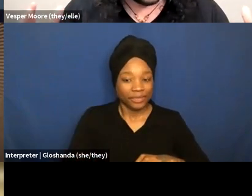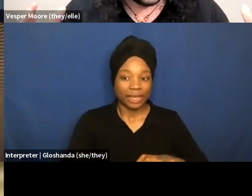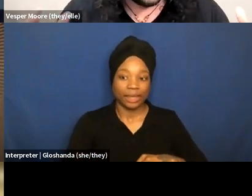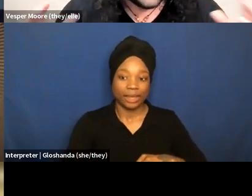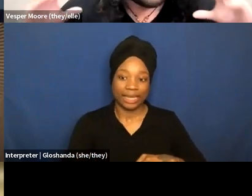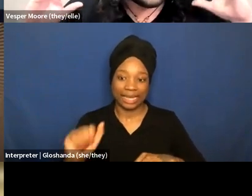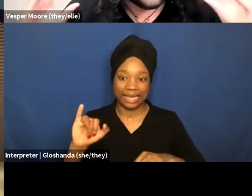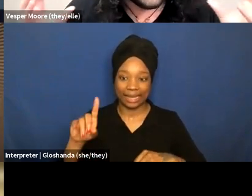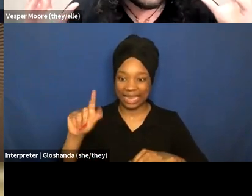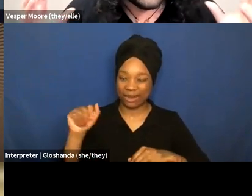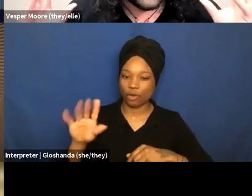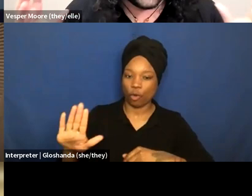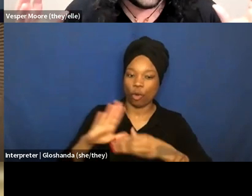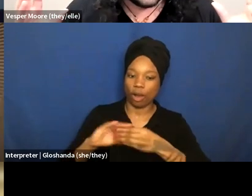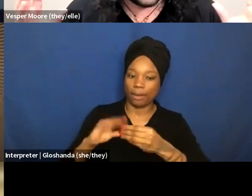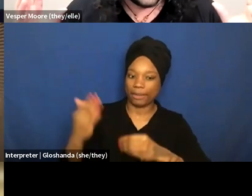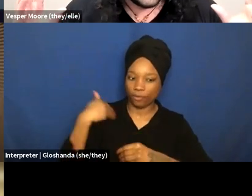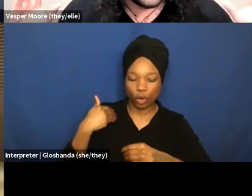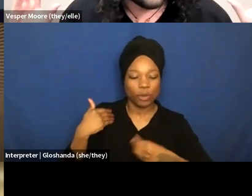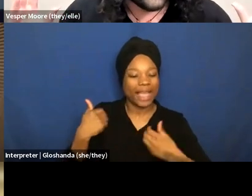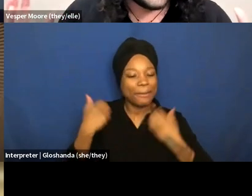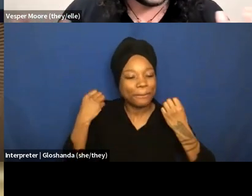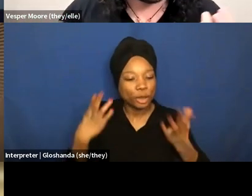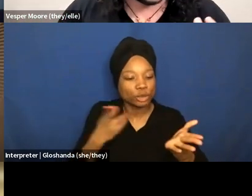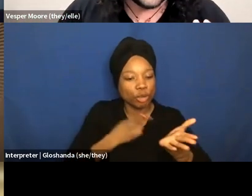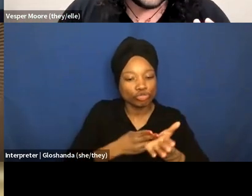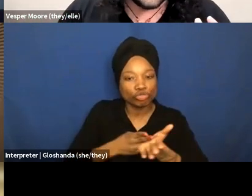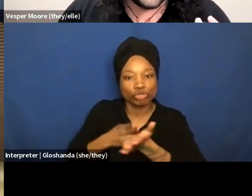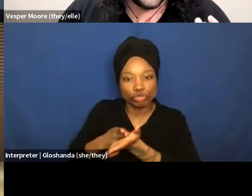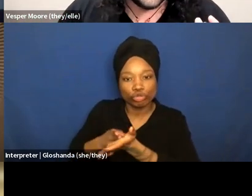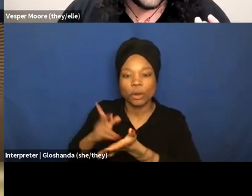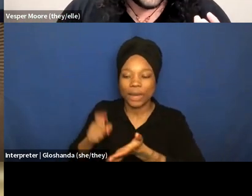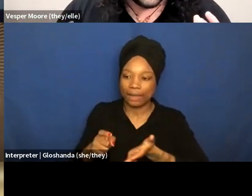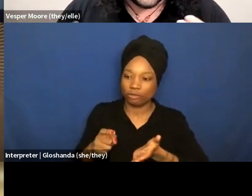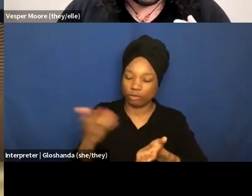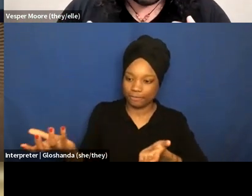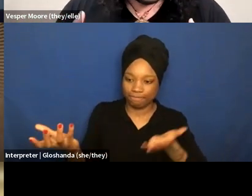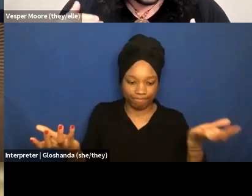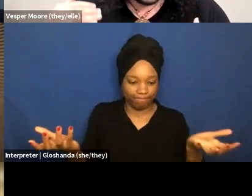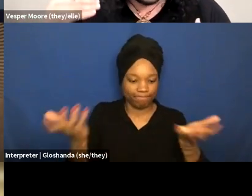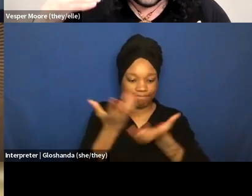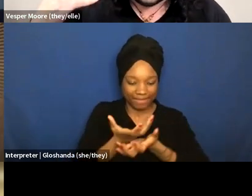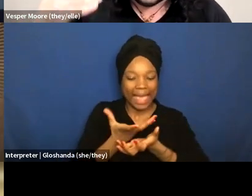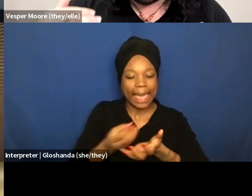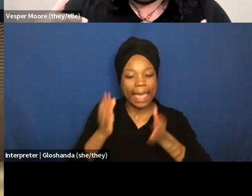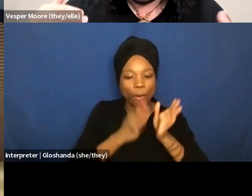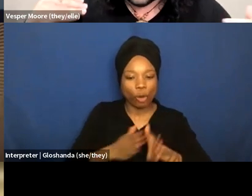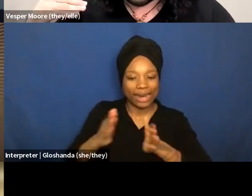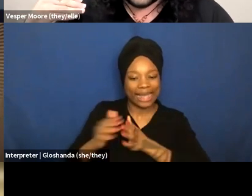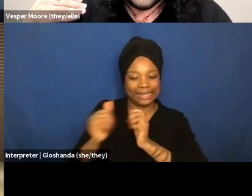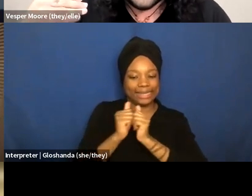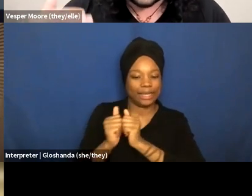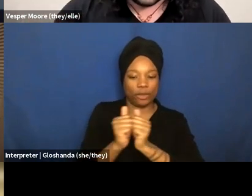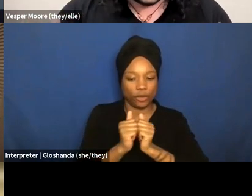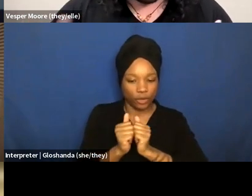multiple truths. We have to hold multiple truths and then organize collectively. Right. I think something